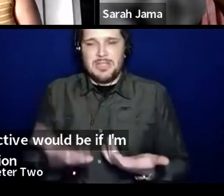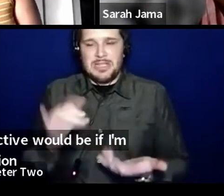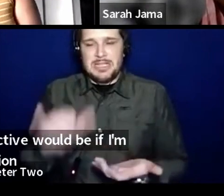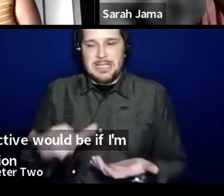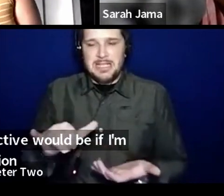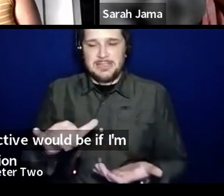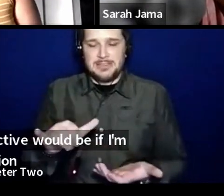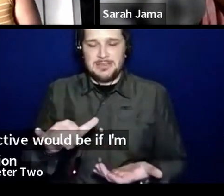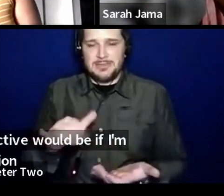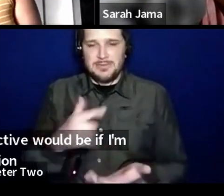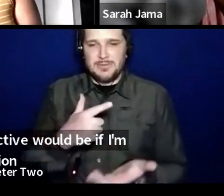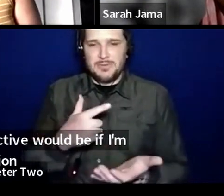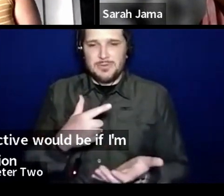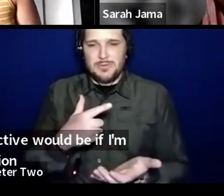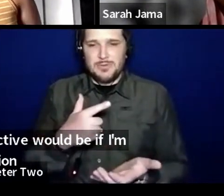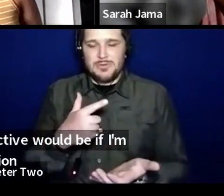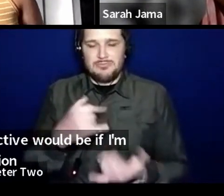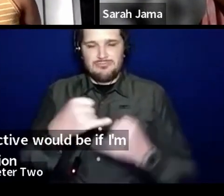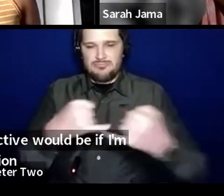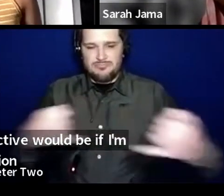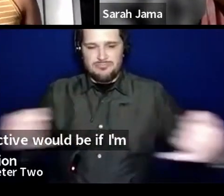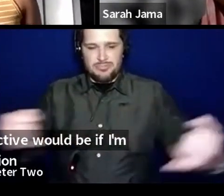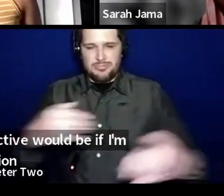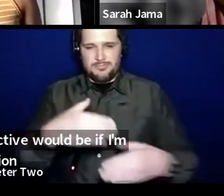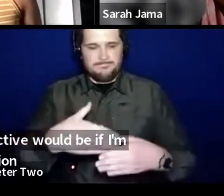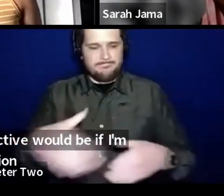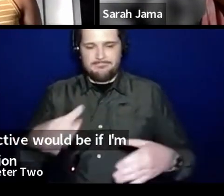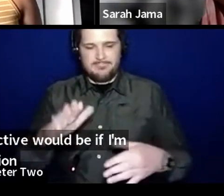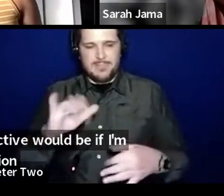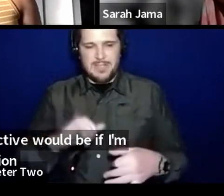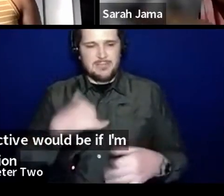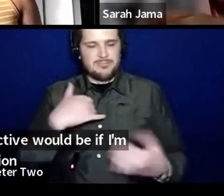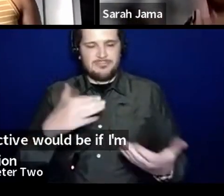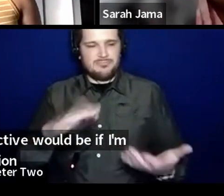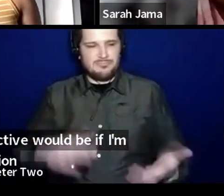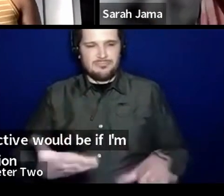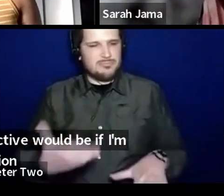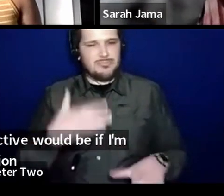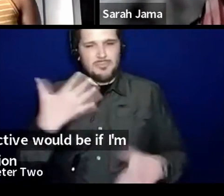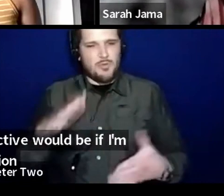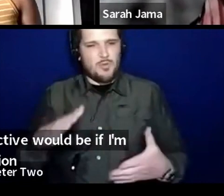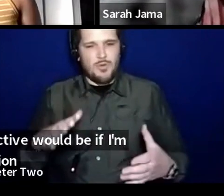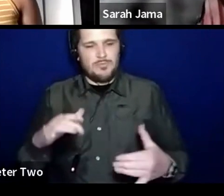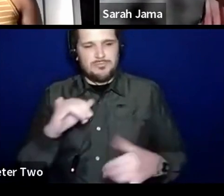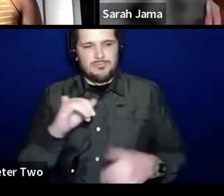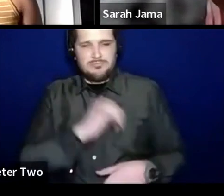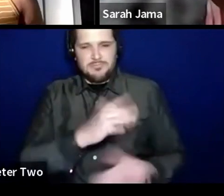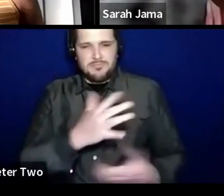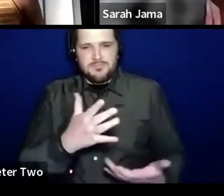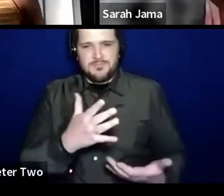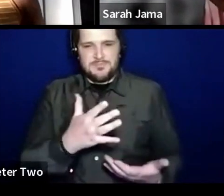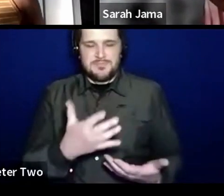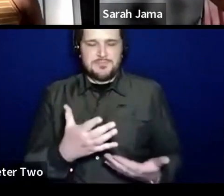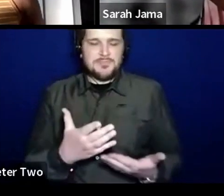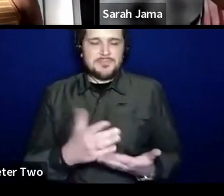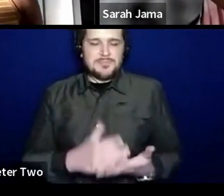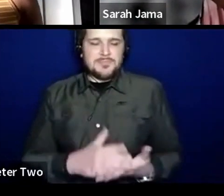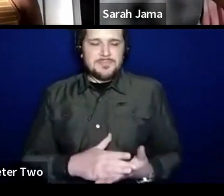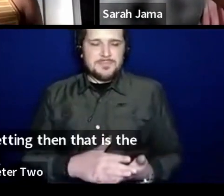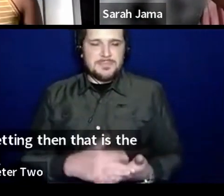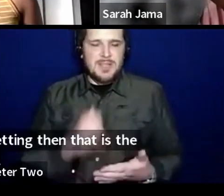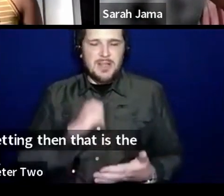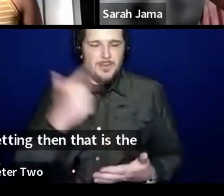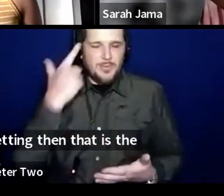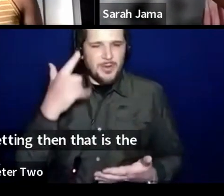the line of death. And I don't think like that we're prepared